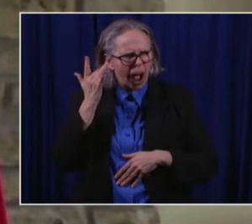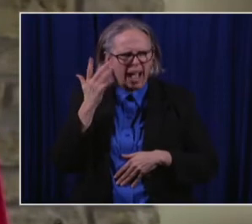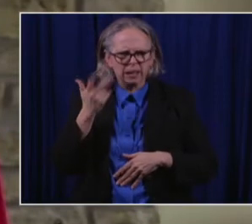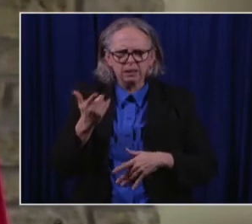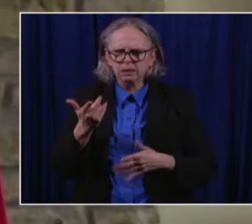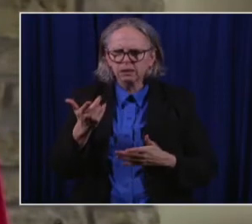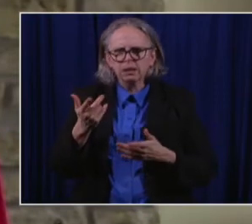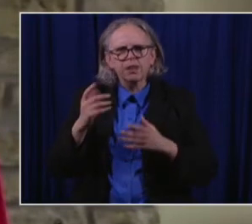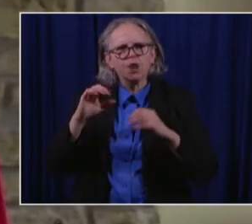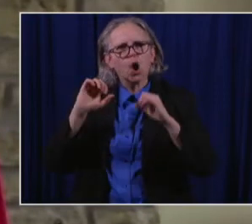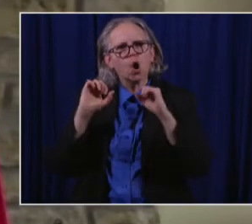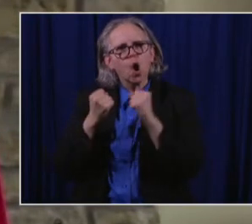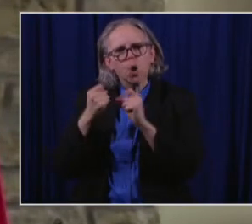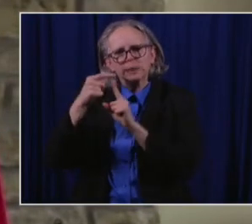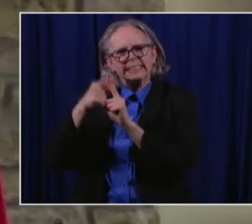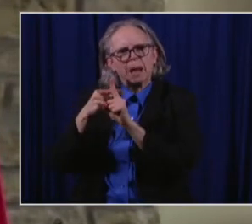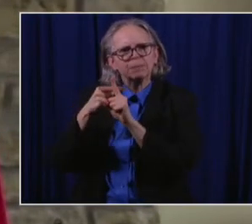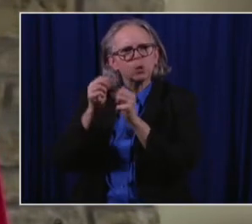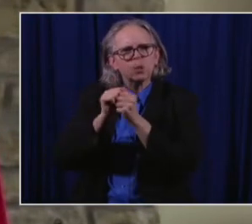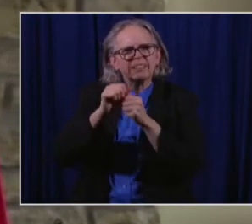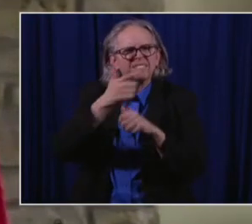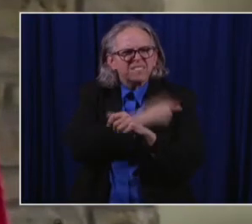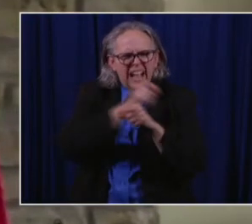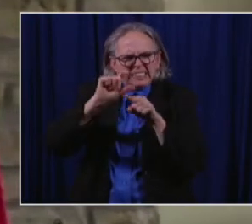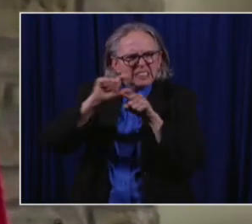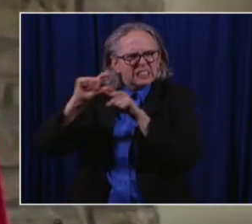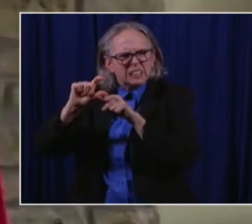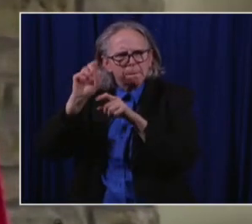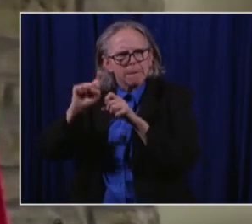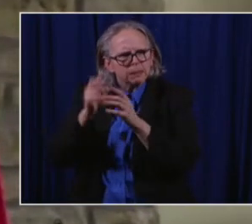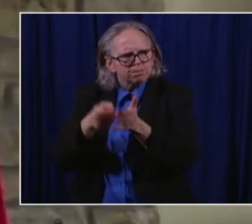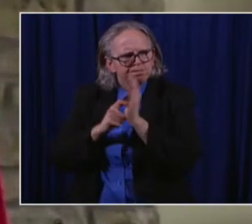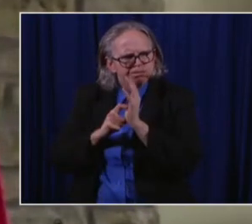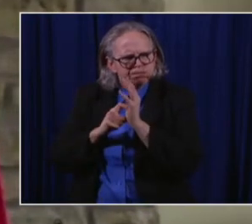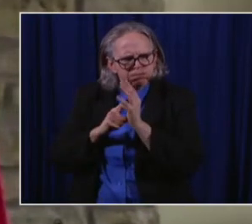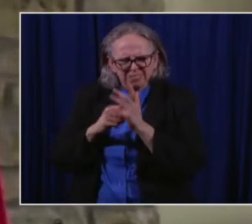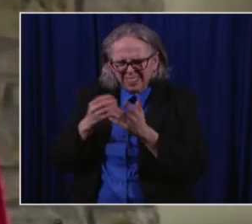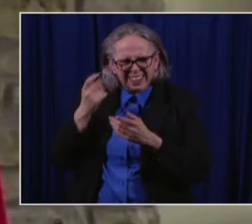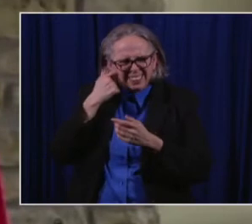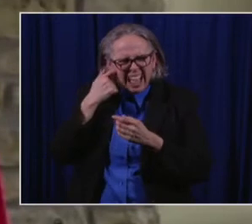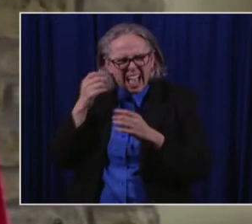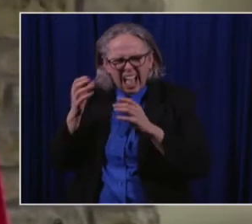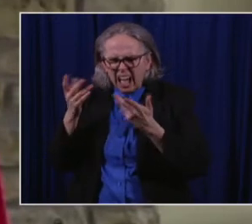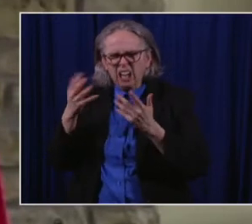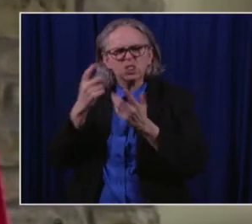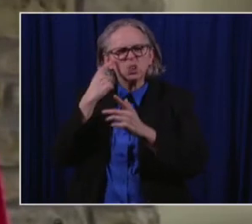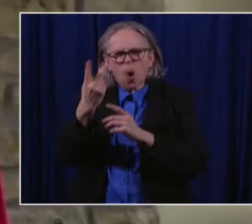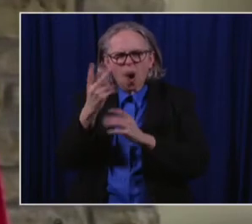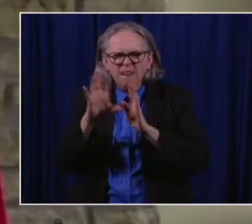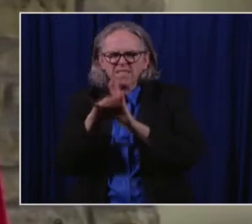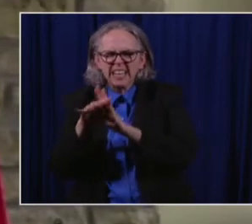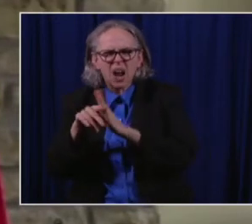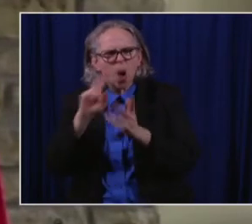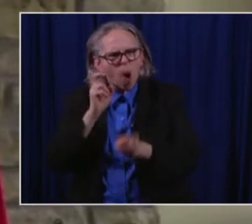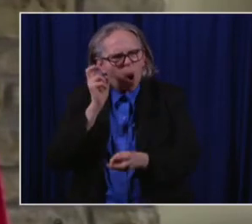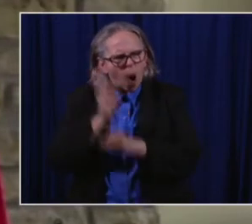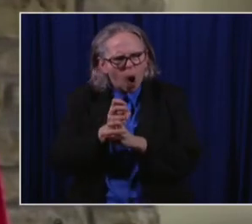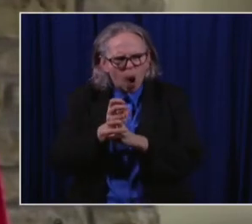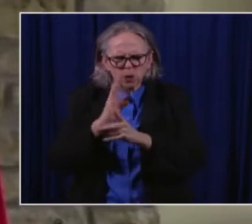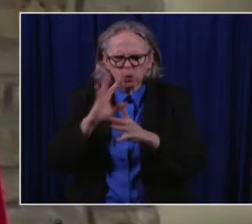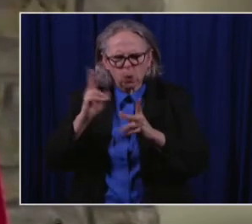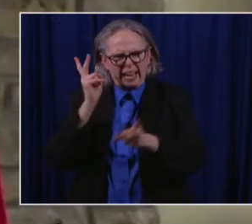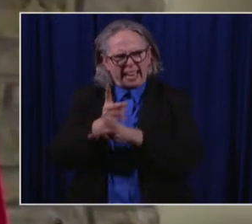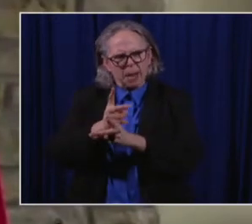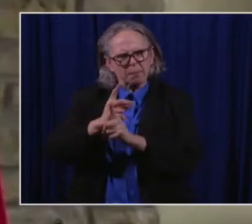that Eric filmed the other day, much more difficult just because of the importance of keeping it